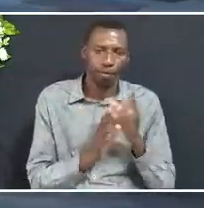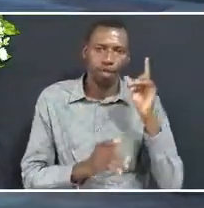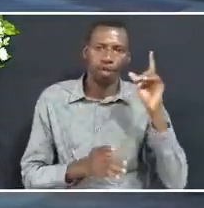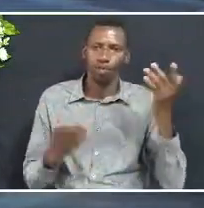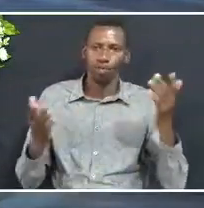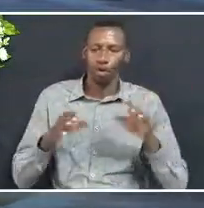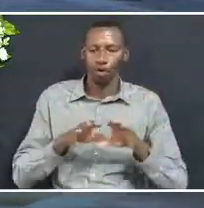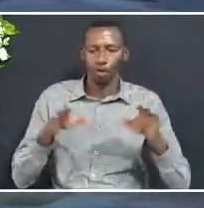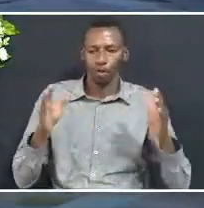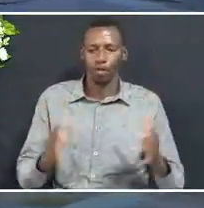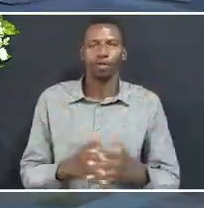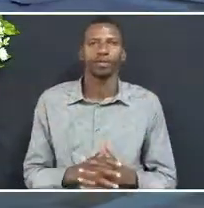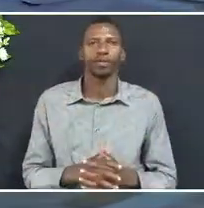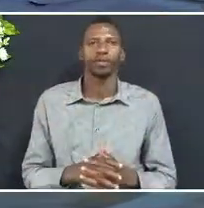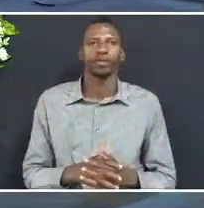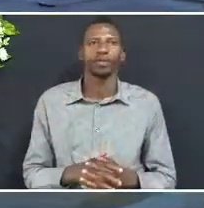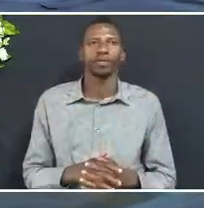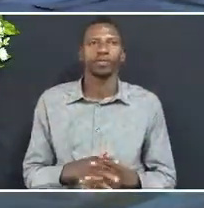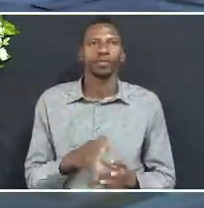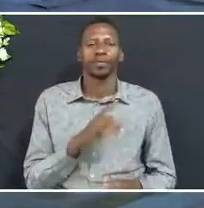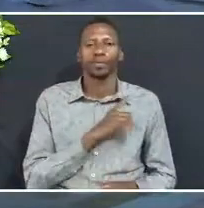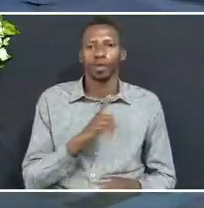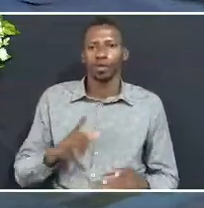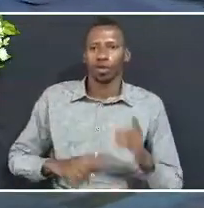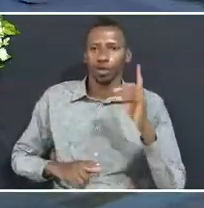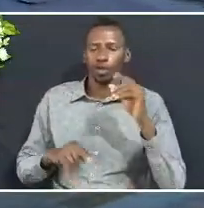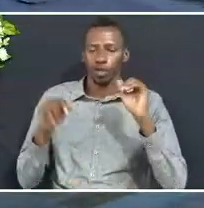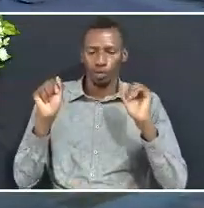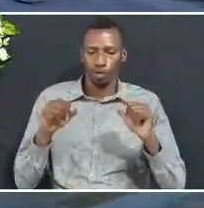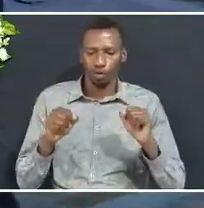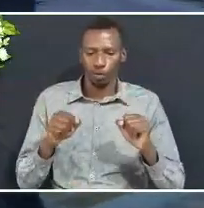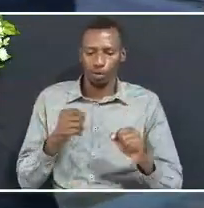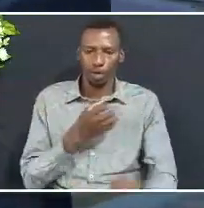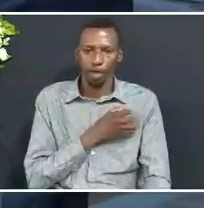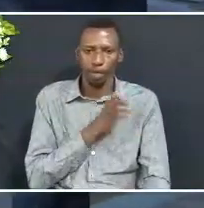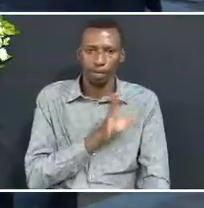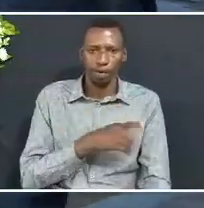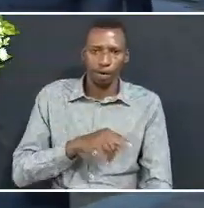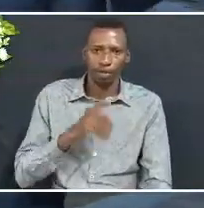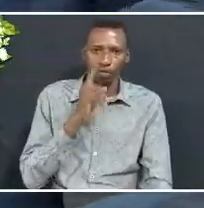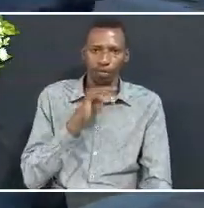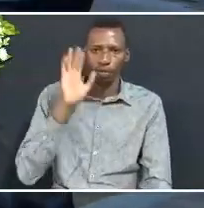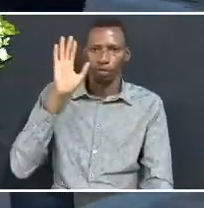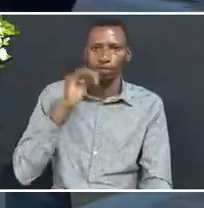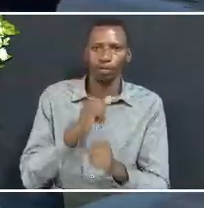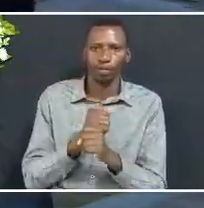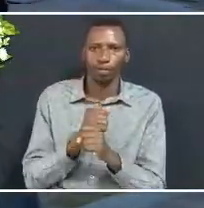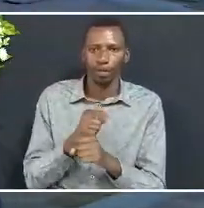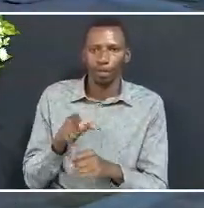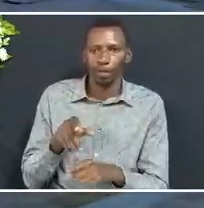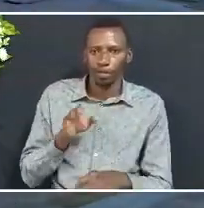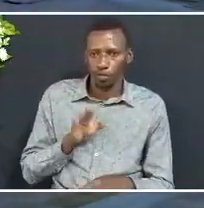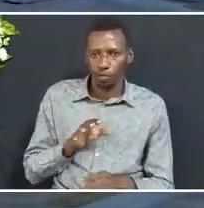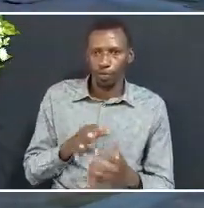altar, that the Lord can empower us to finish His work. So this woman